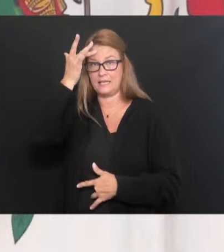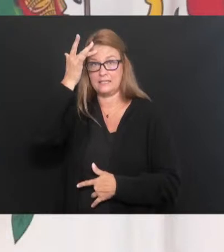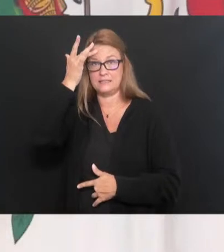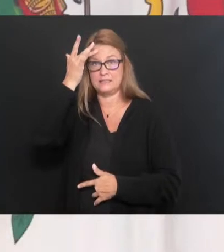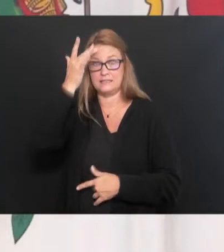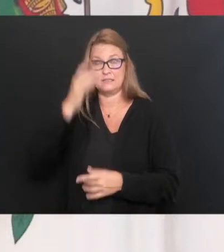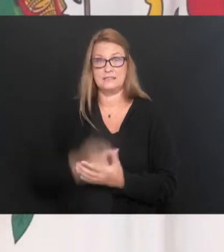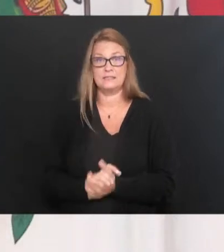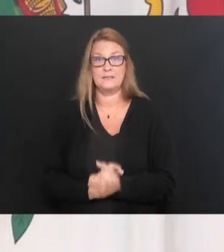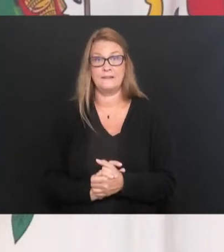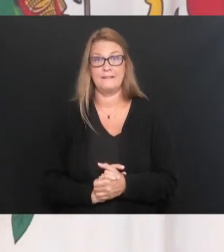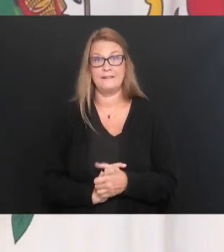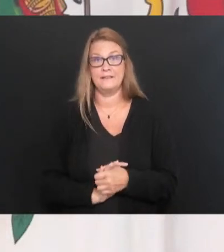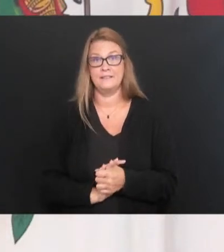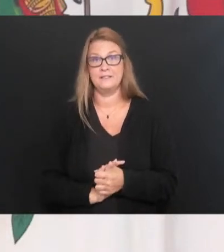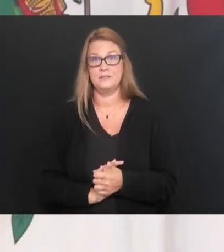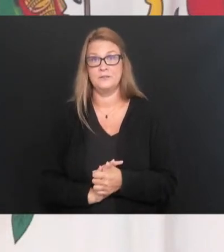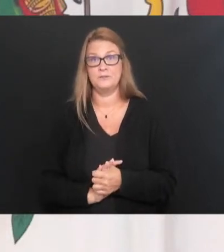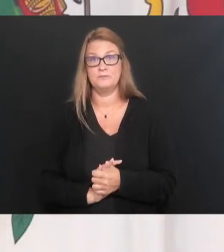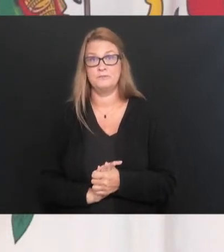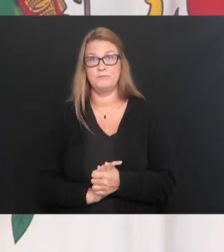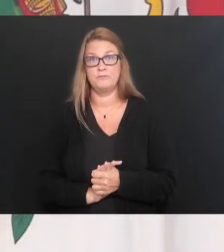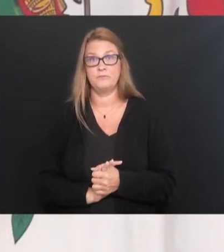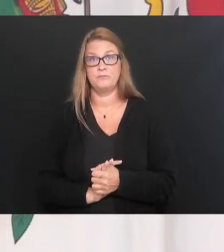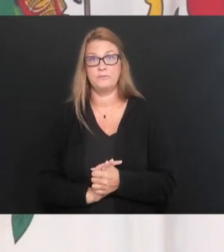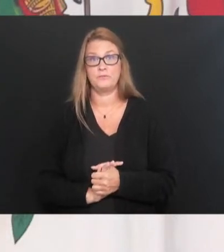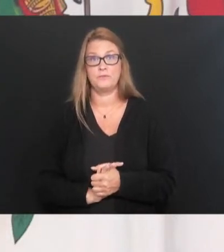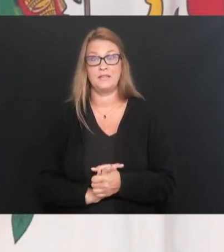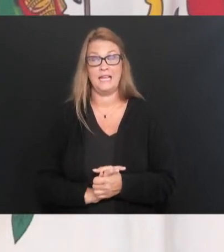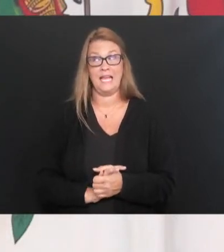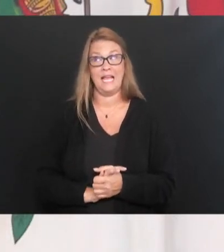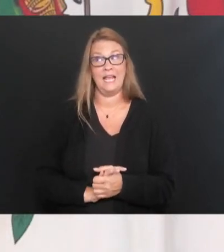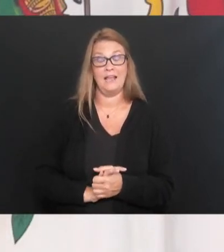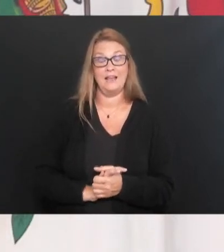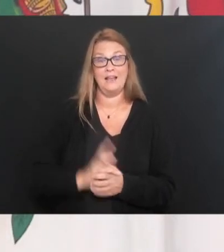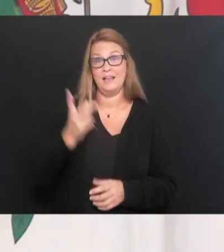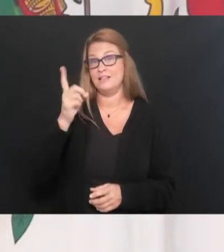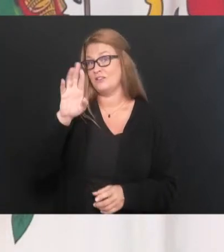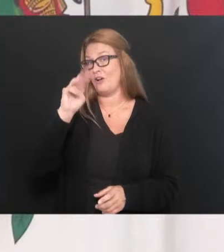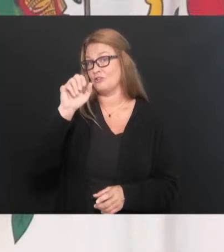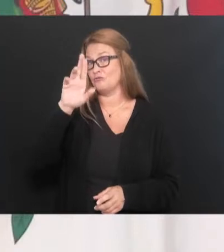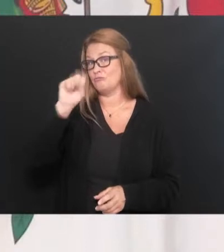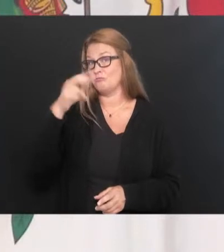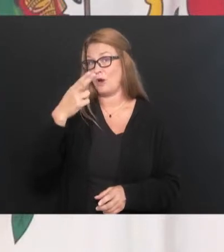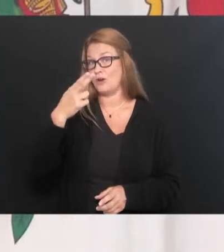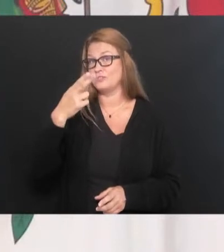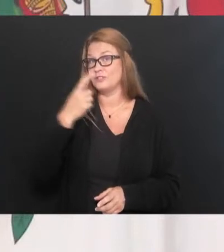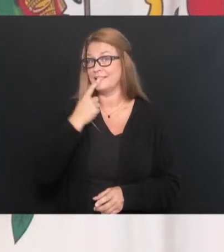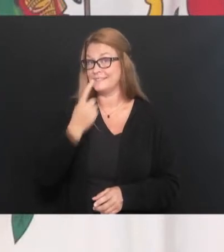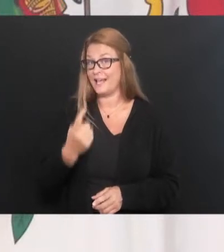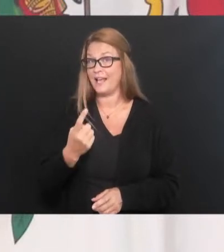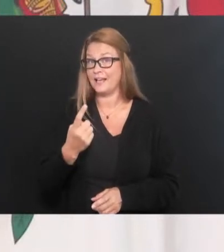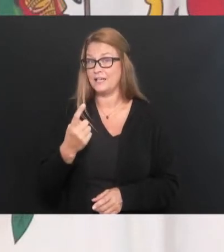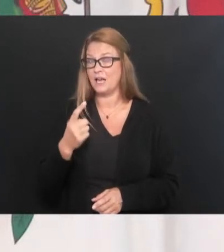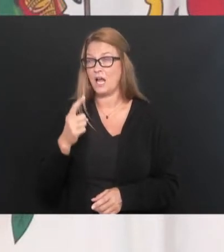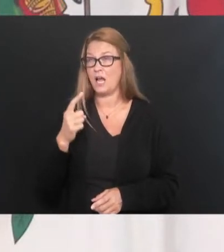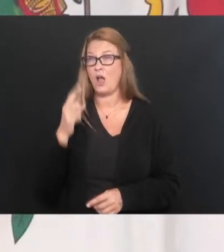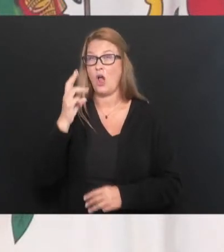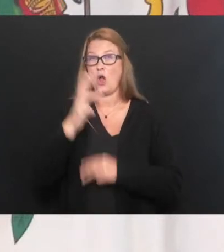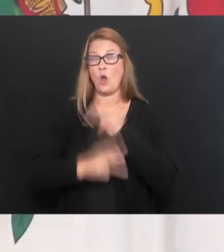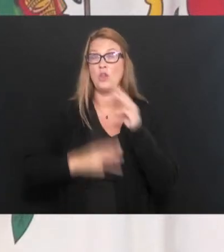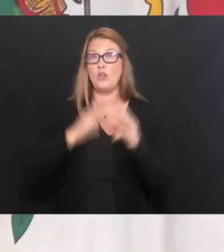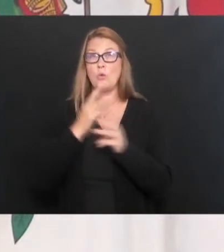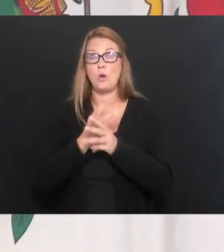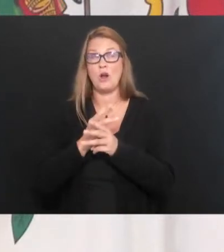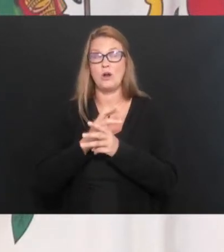Now, he also said that all across the world, and I think I'm